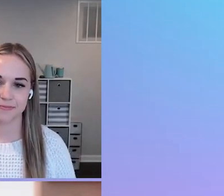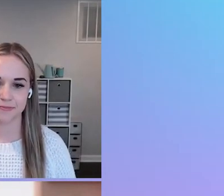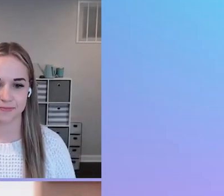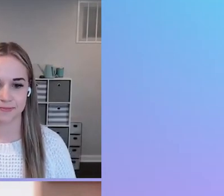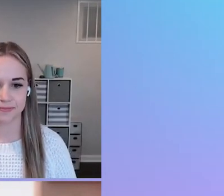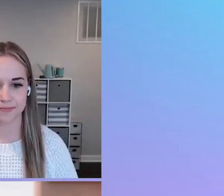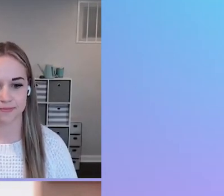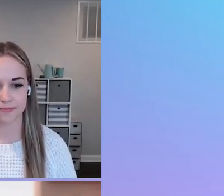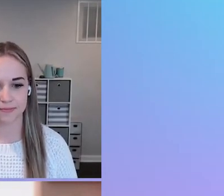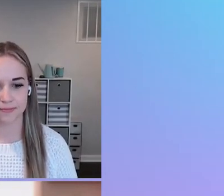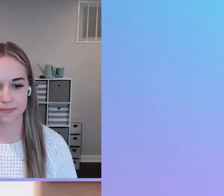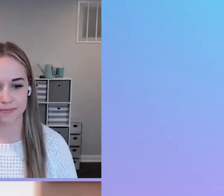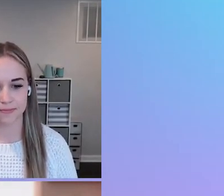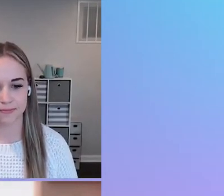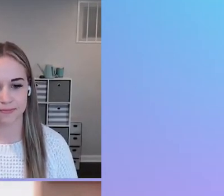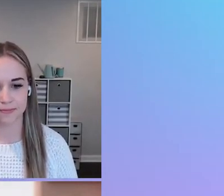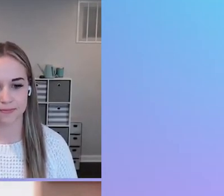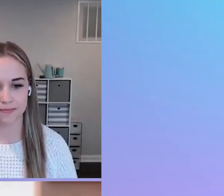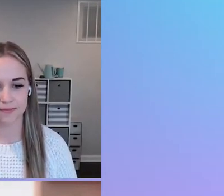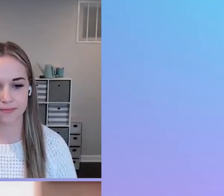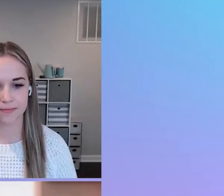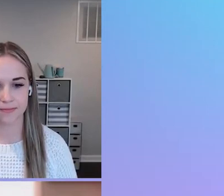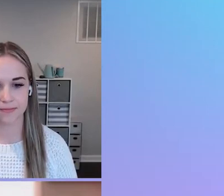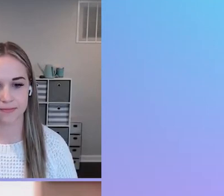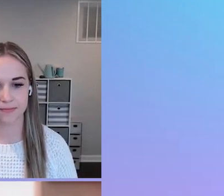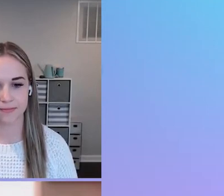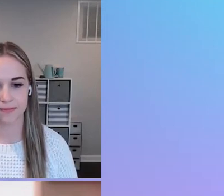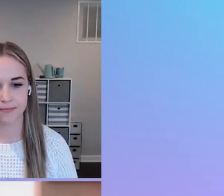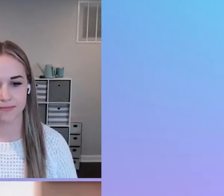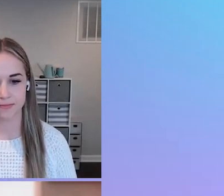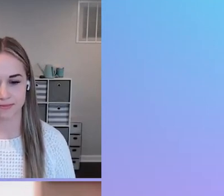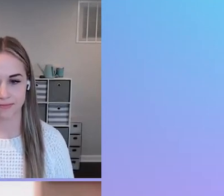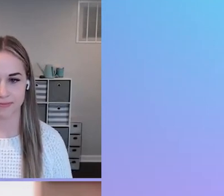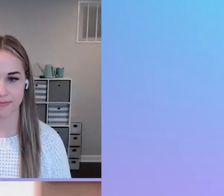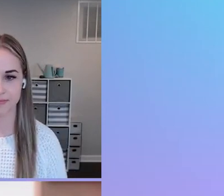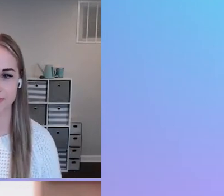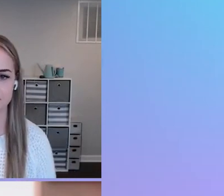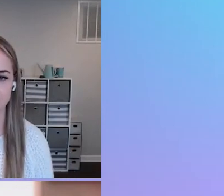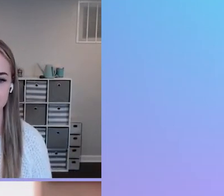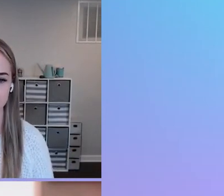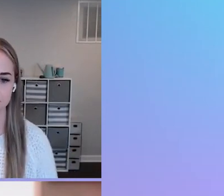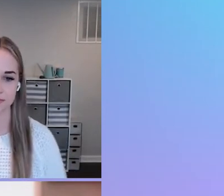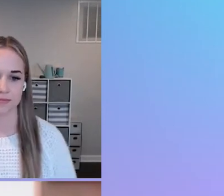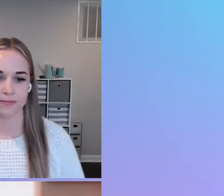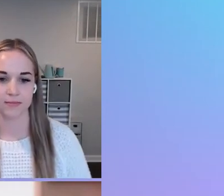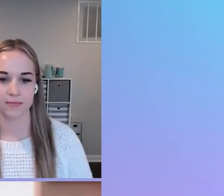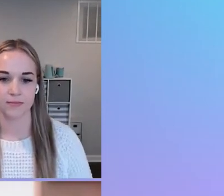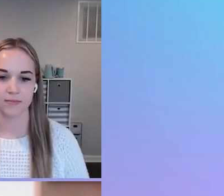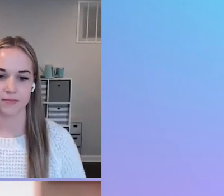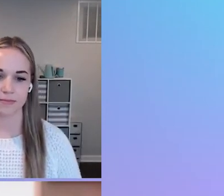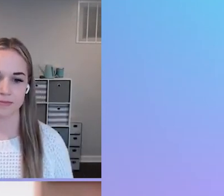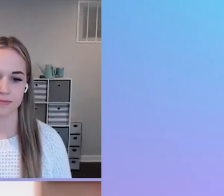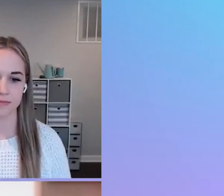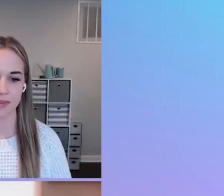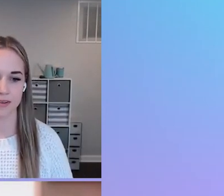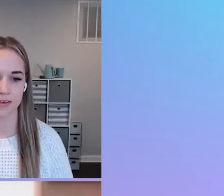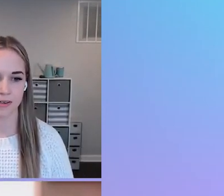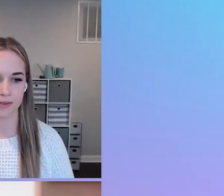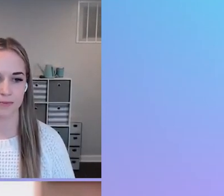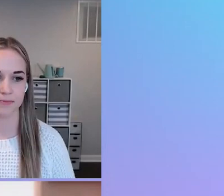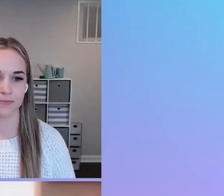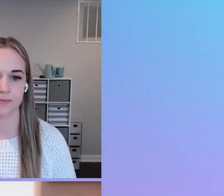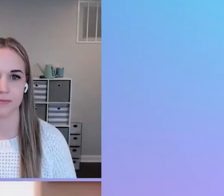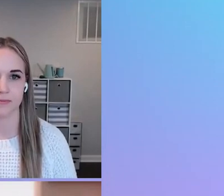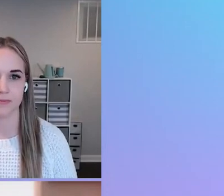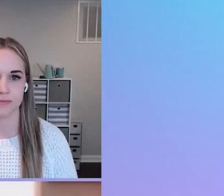meeting, but Catherine and Lindsey are still here, and we have a ton of questions. Please help to upvote your favorite questions,